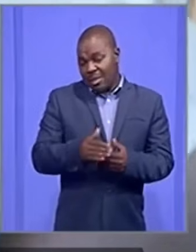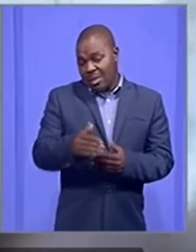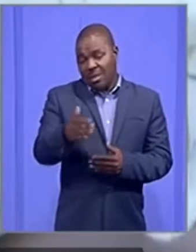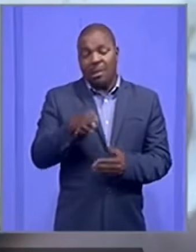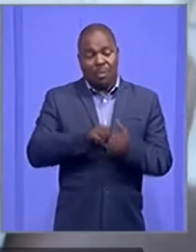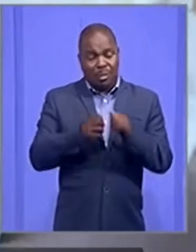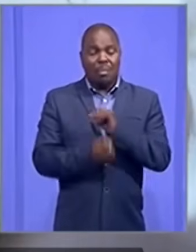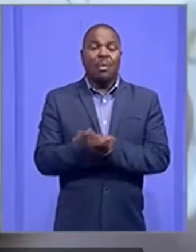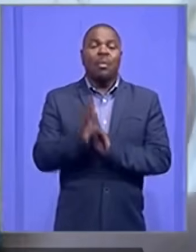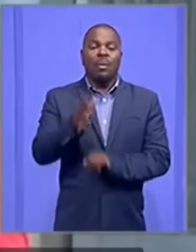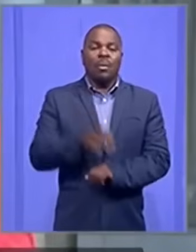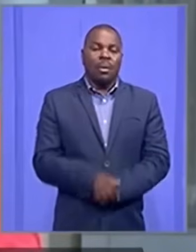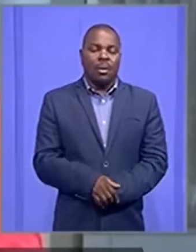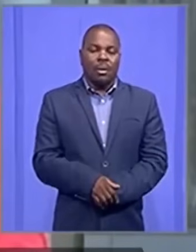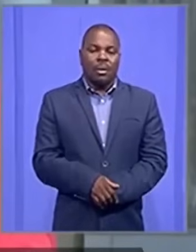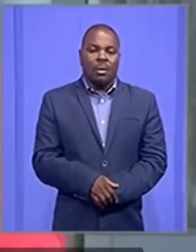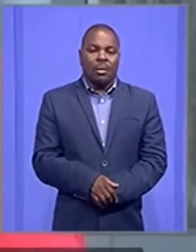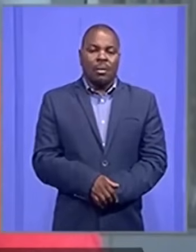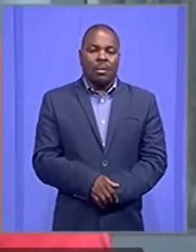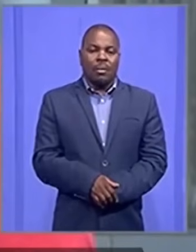latela. When she grow up, ne?